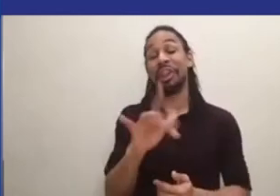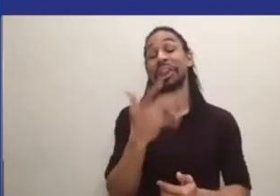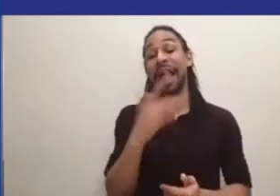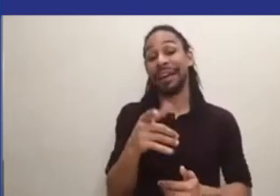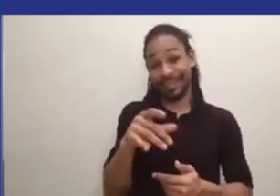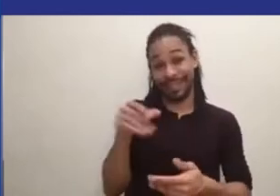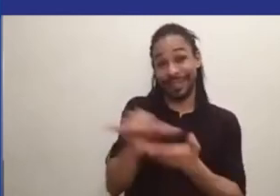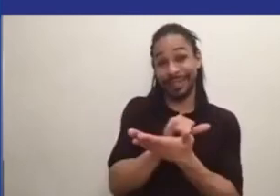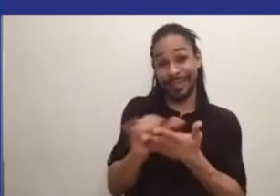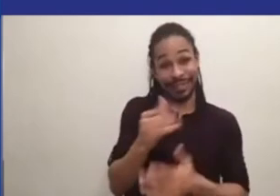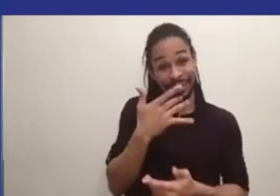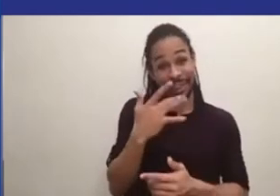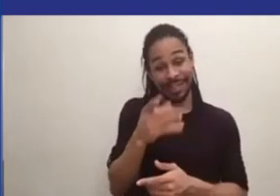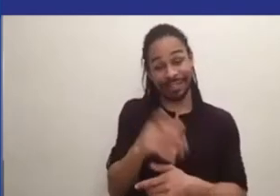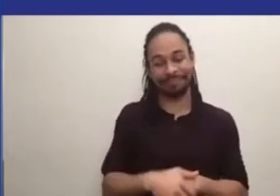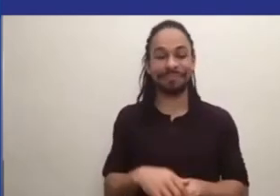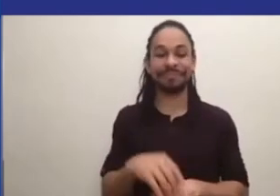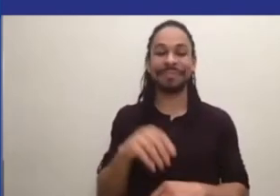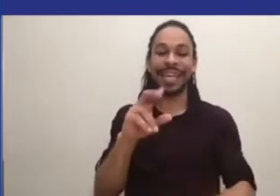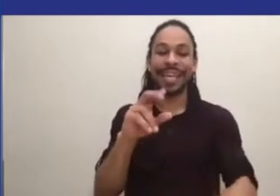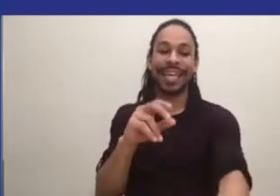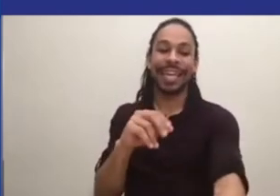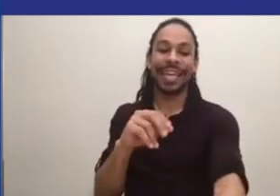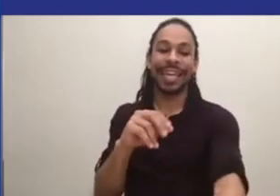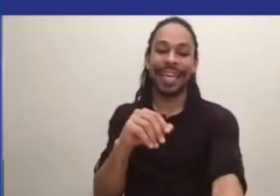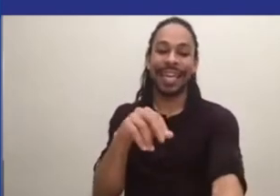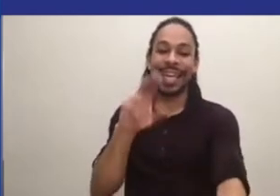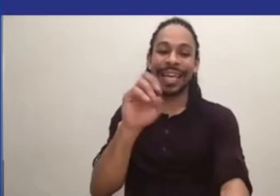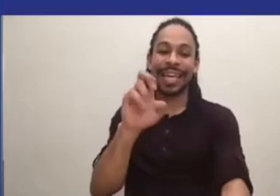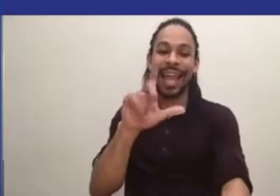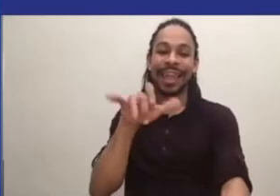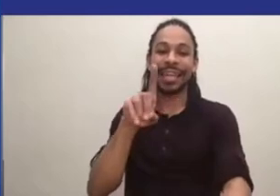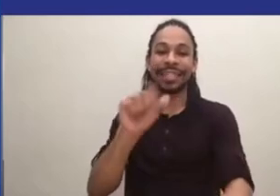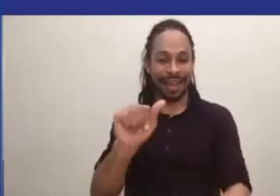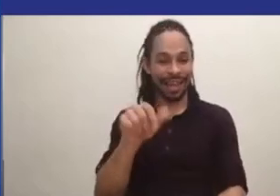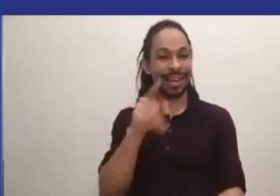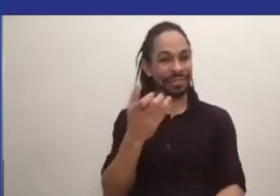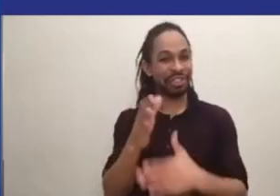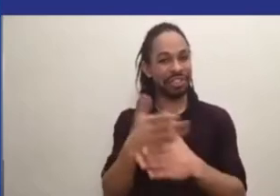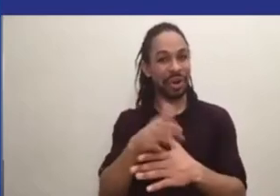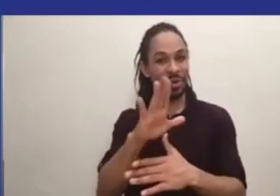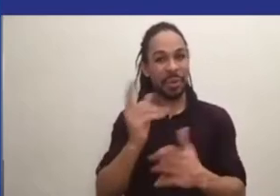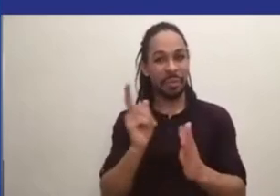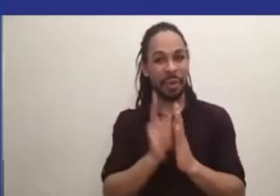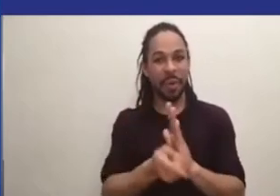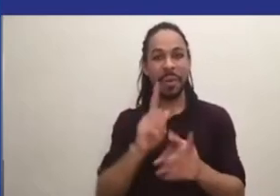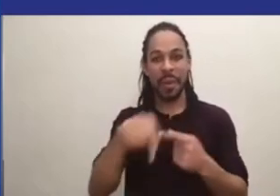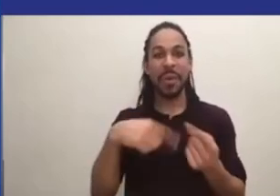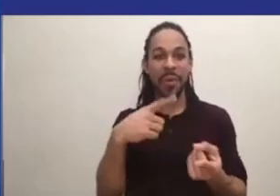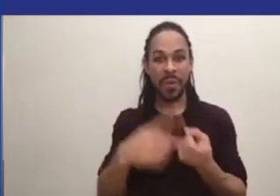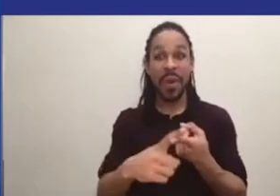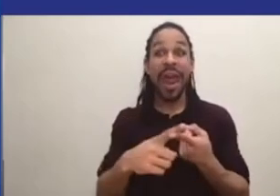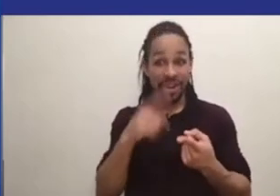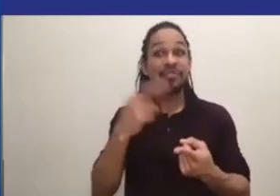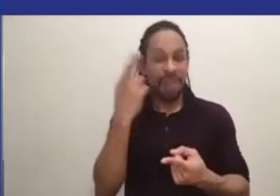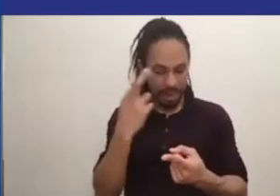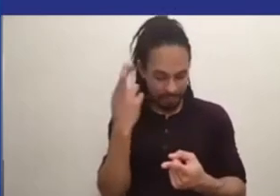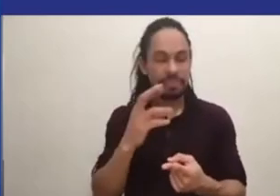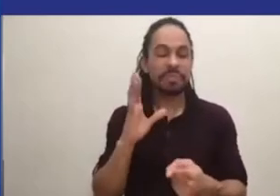Nelida, do you want to share with us that moment for you where you realized this was going to be what you were doing for the rest of